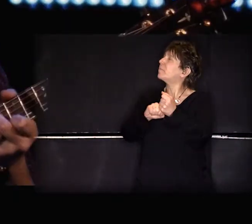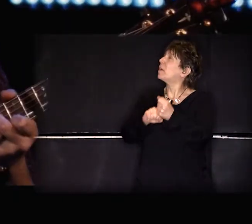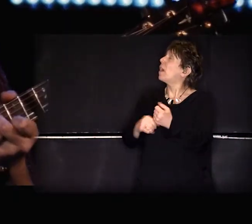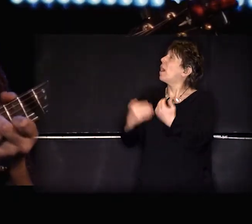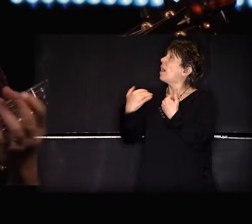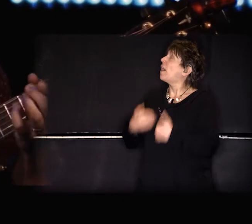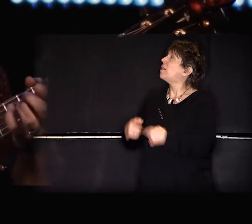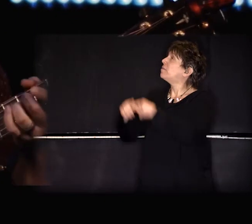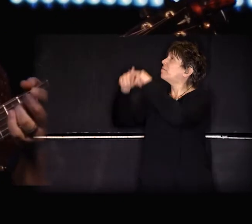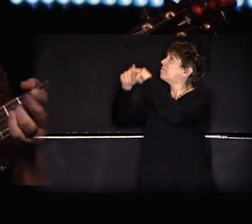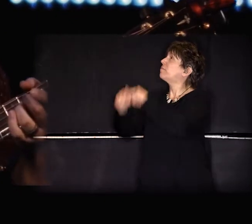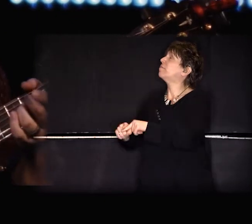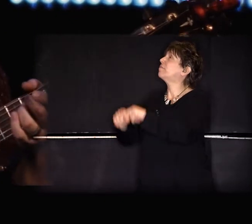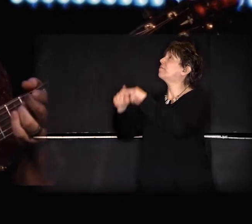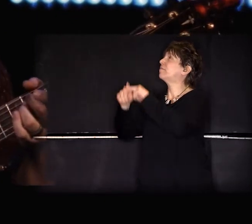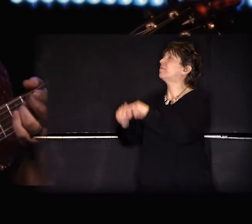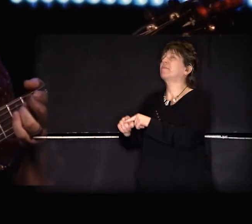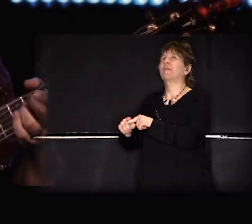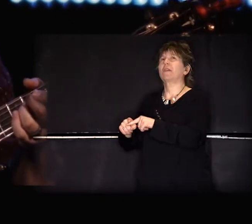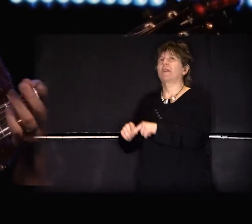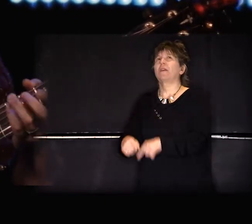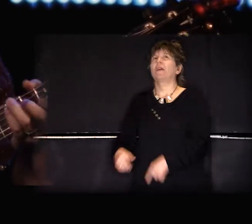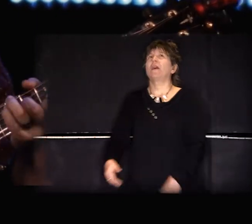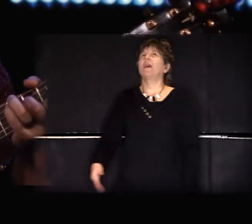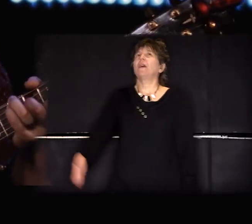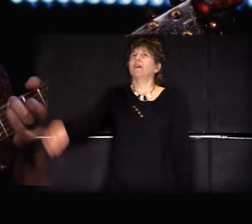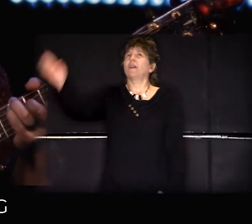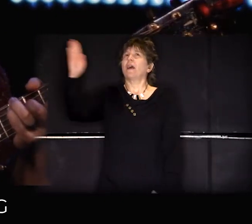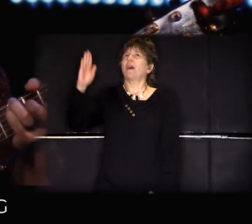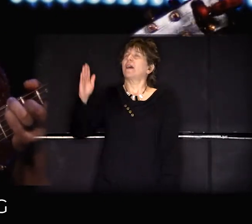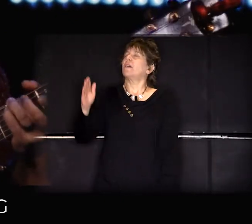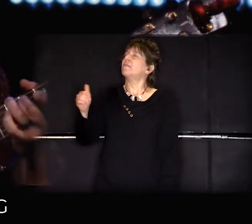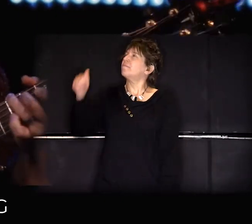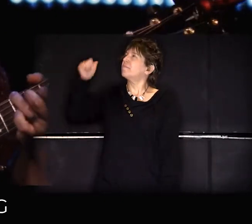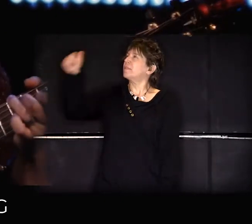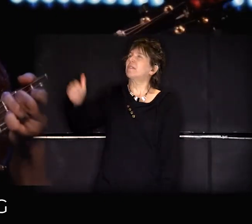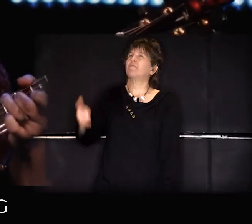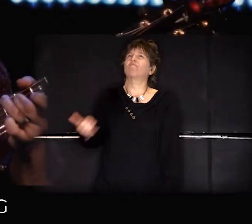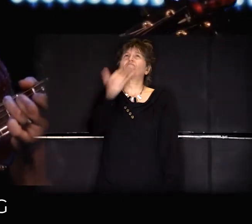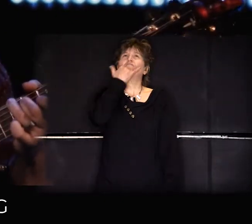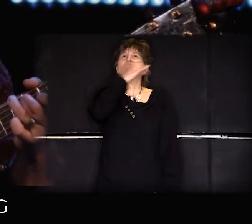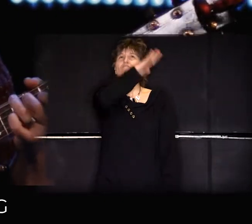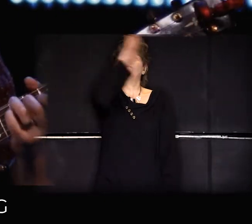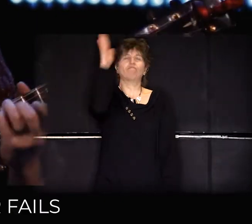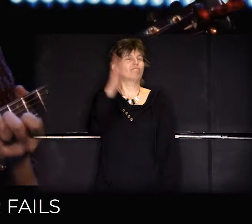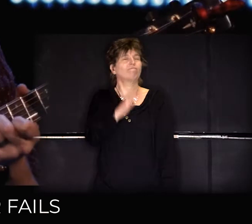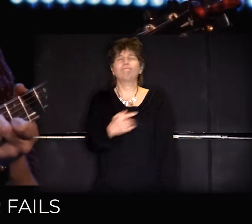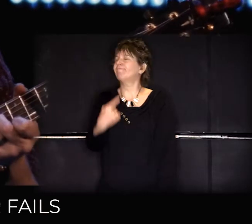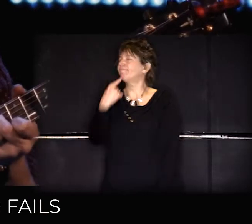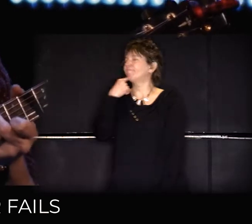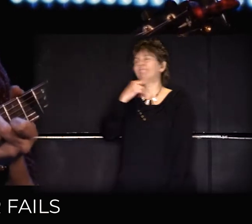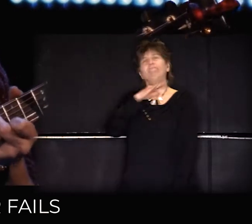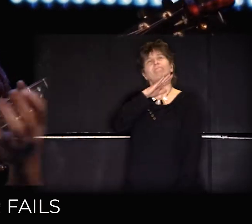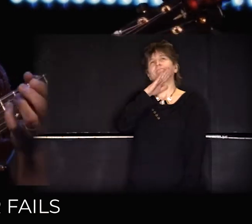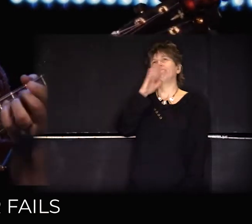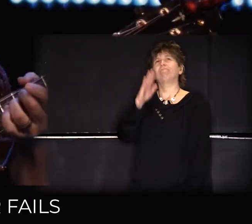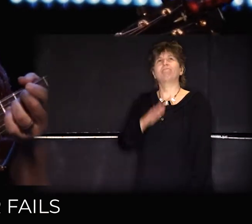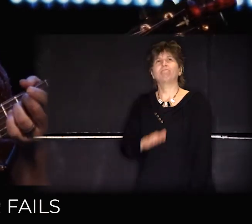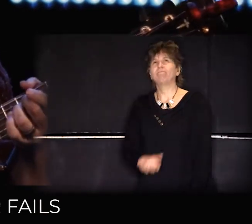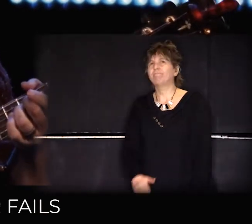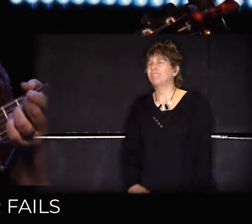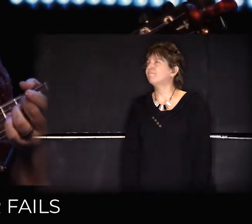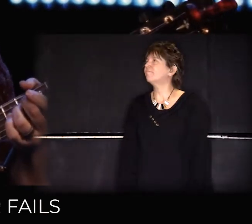Continue to be with us as we worship. I count on one thing. It's the same God that